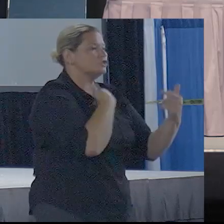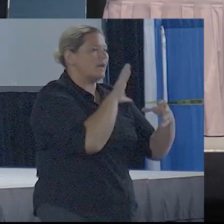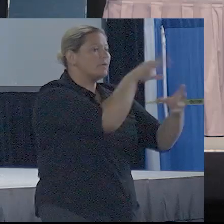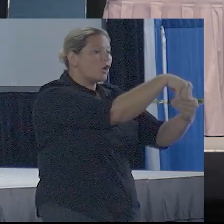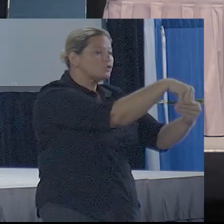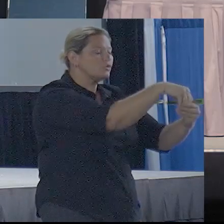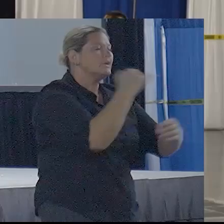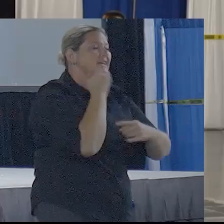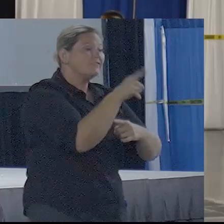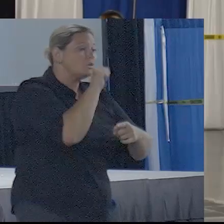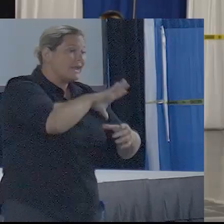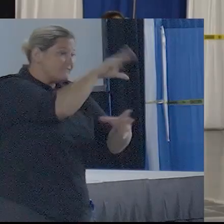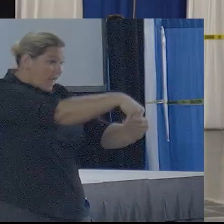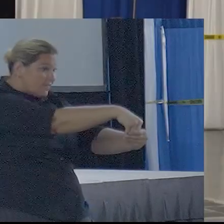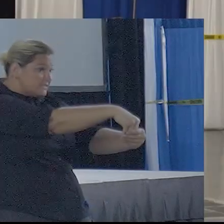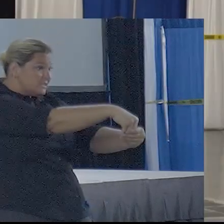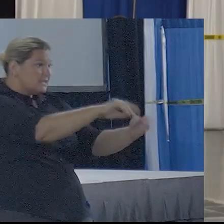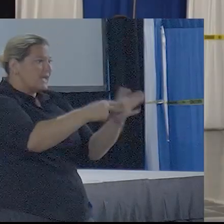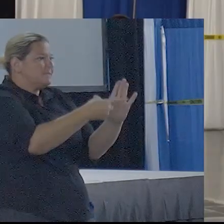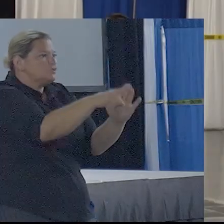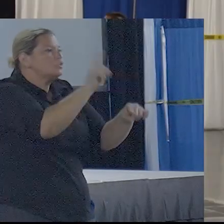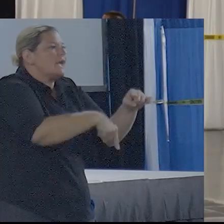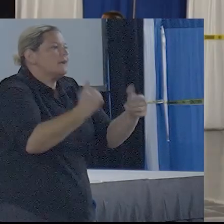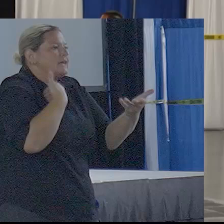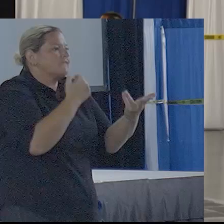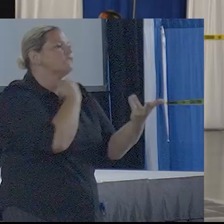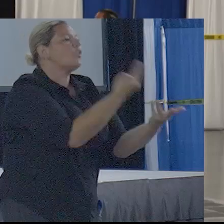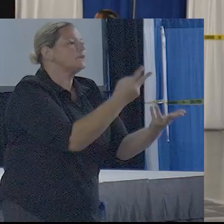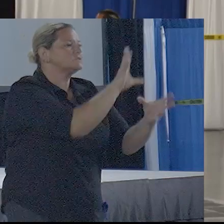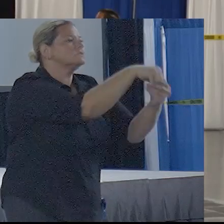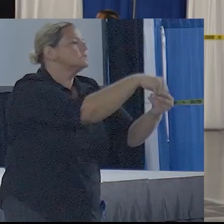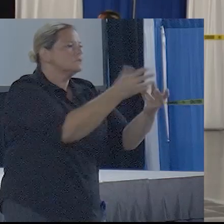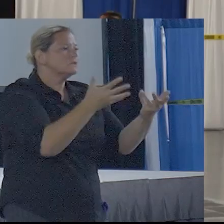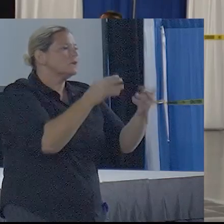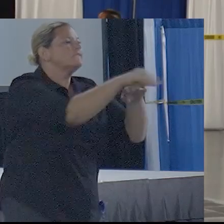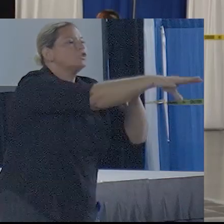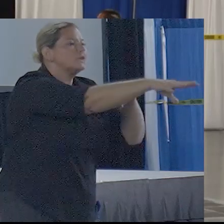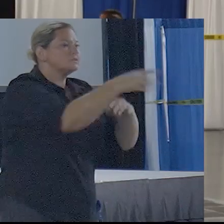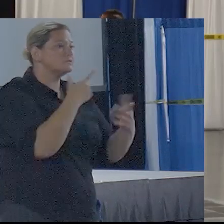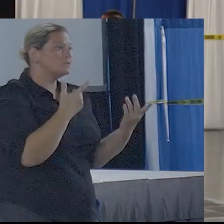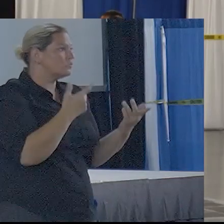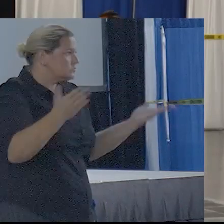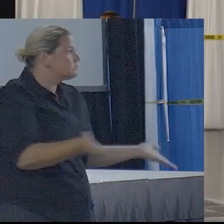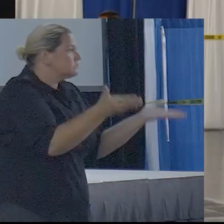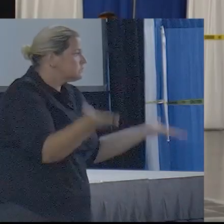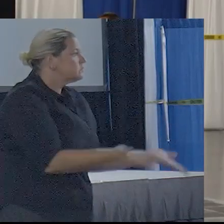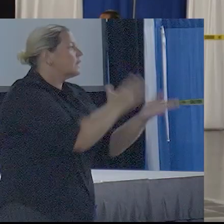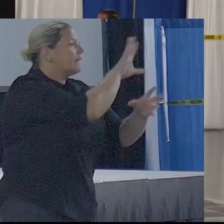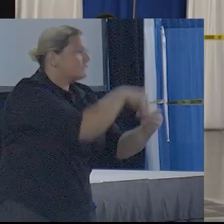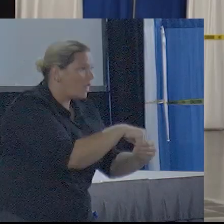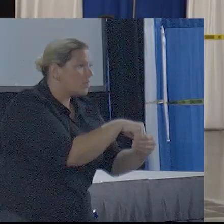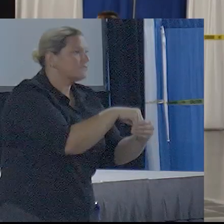menu. And, you know, the takeaway that I just get involved,